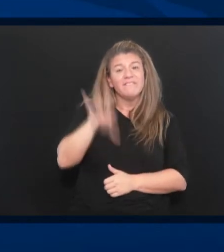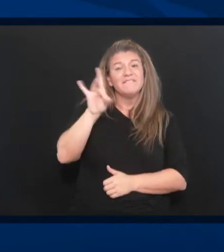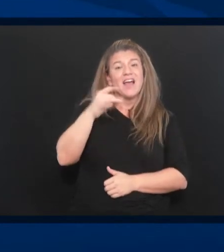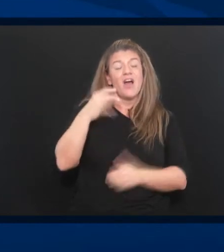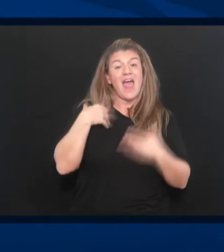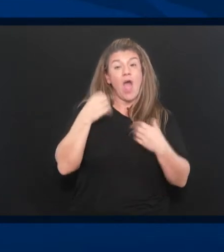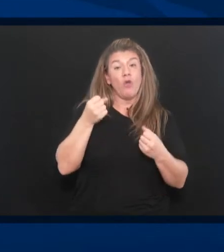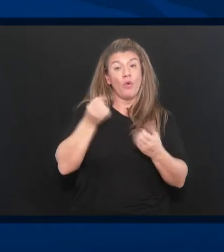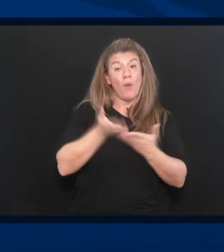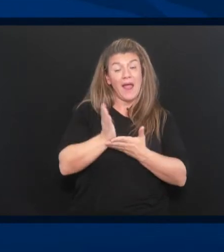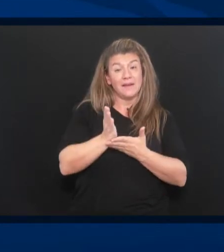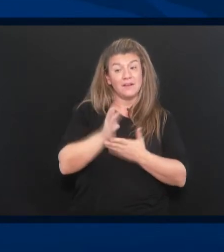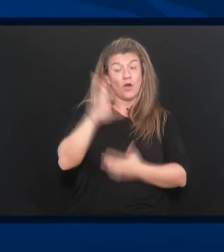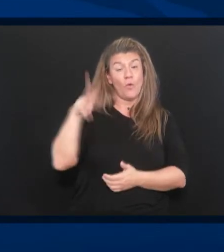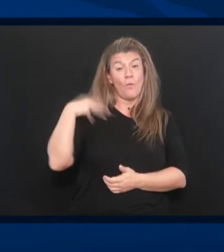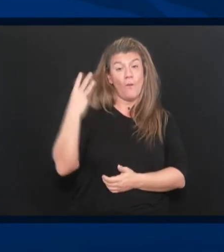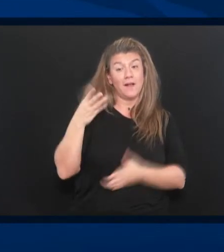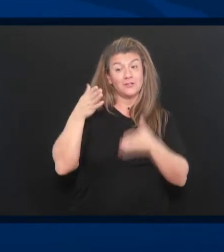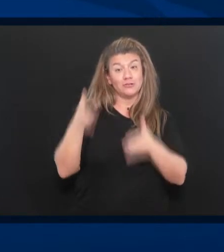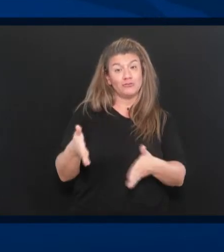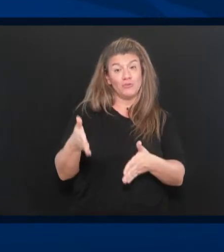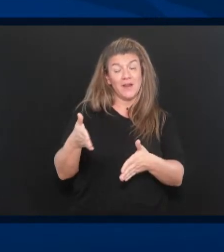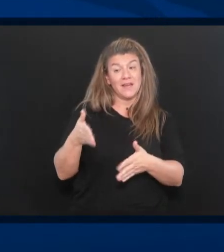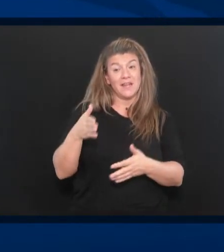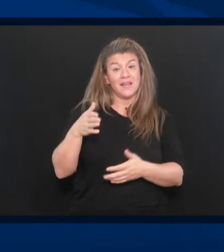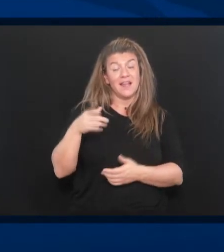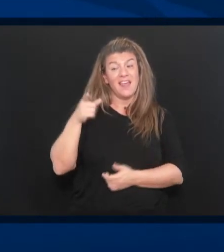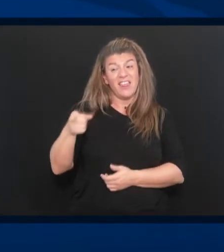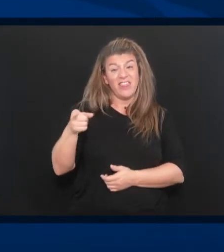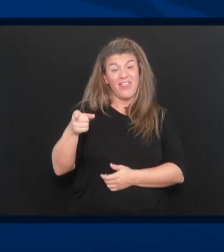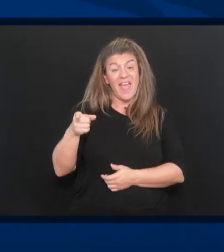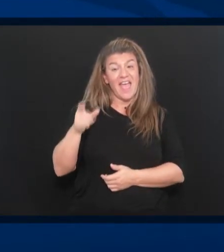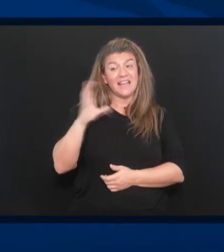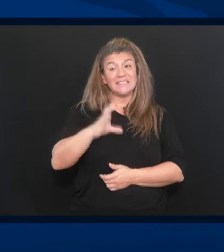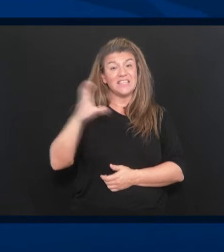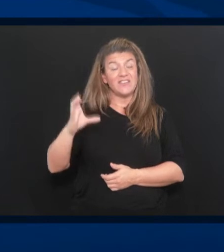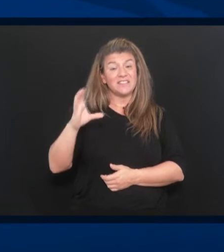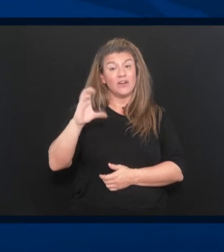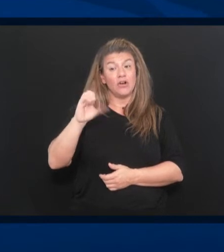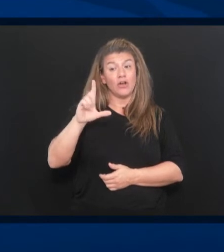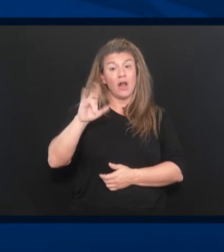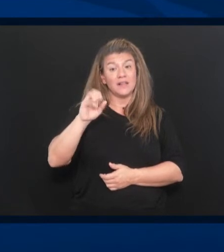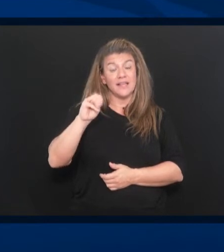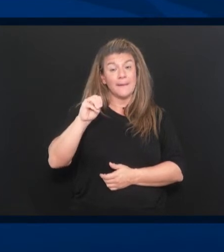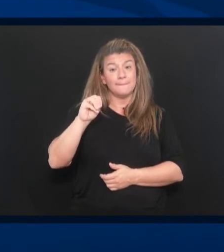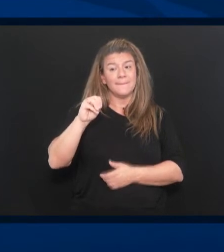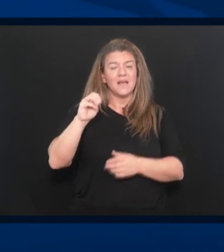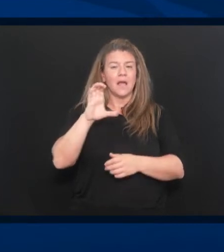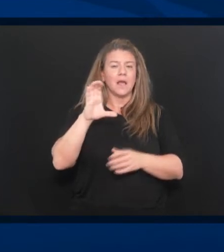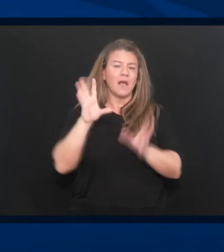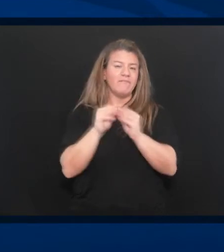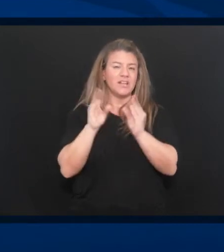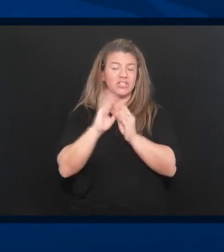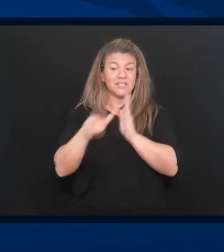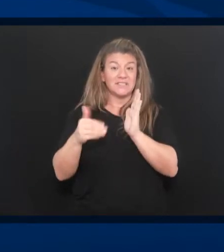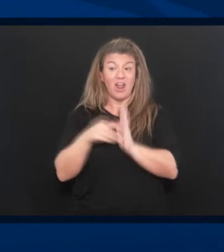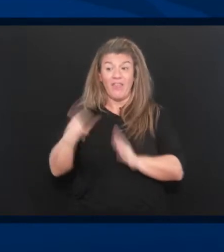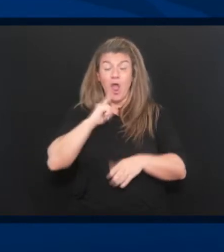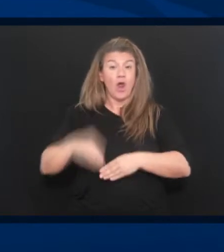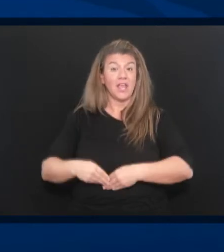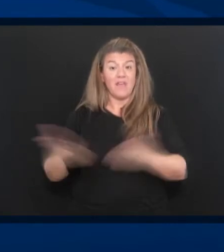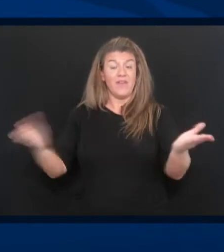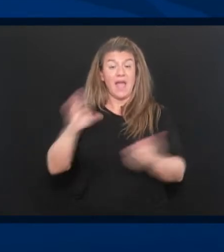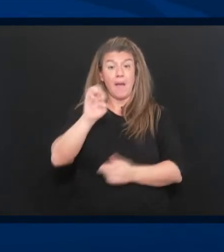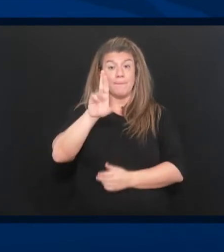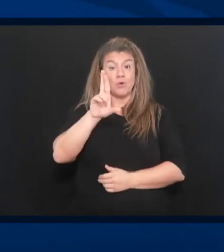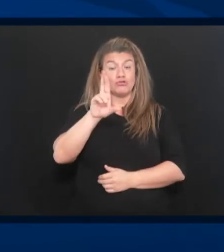Washington Street and the Kanawha Charleston Health Department near the Civic Center and Coliseum and Convention Center are giving out booster